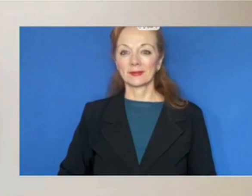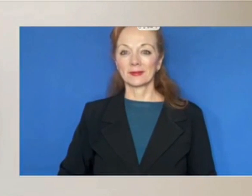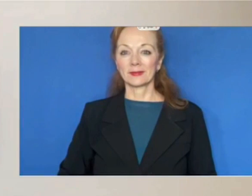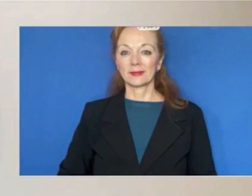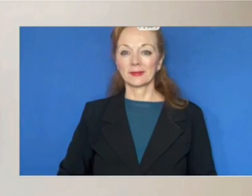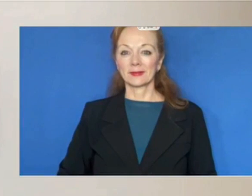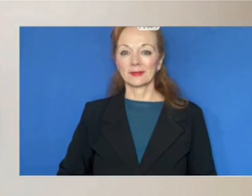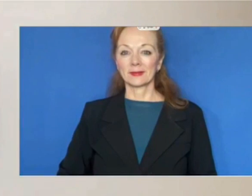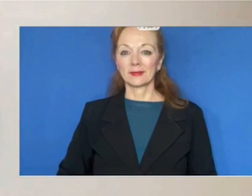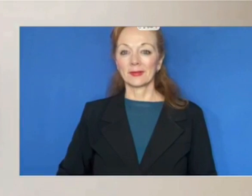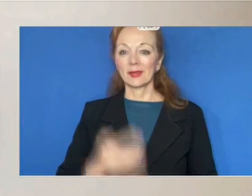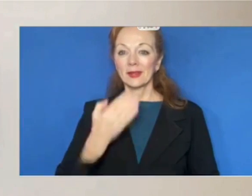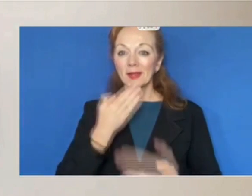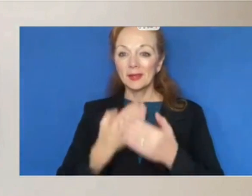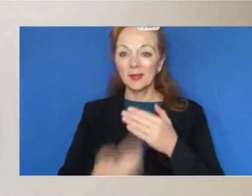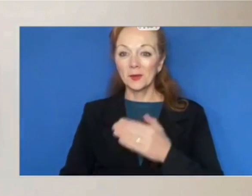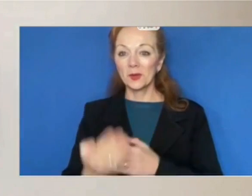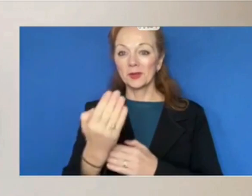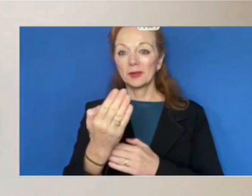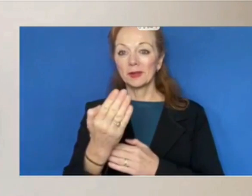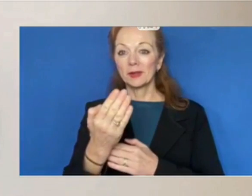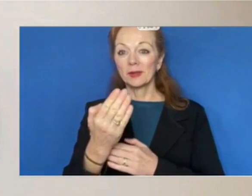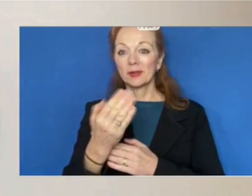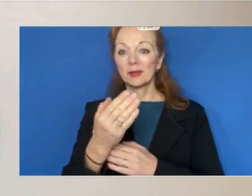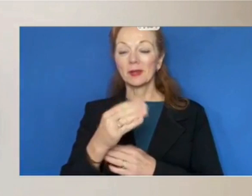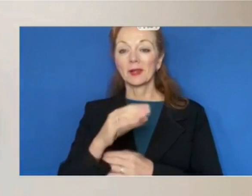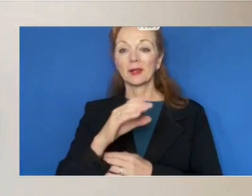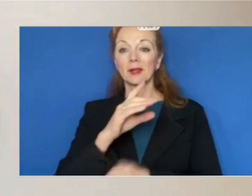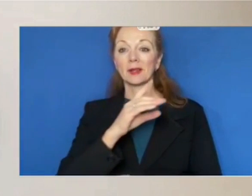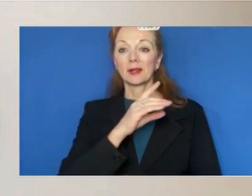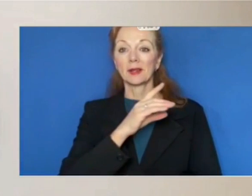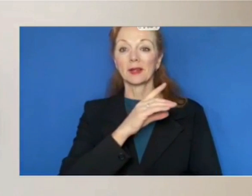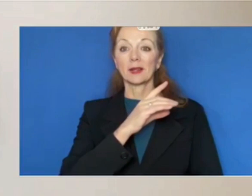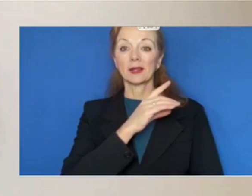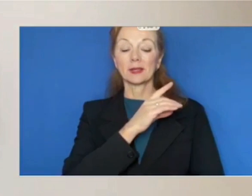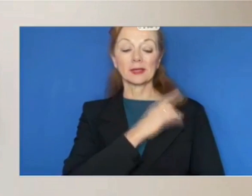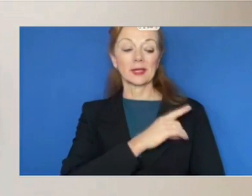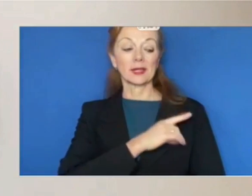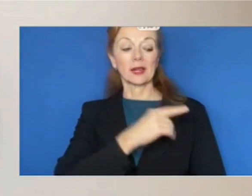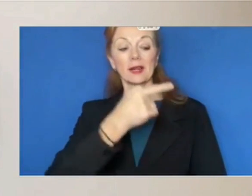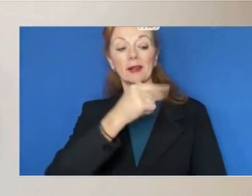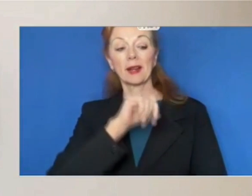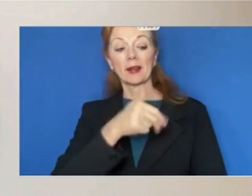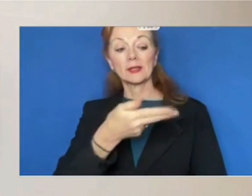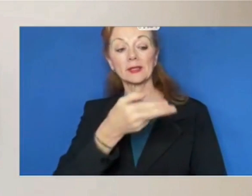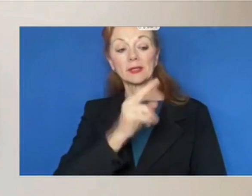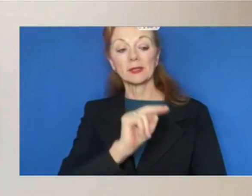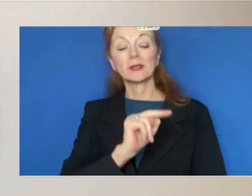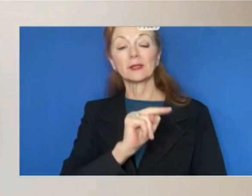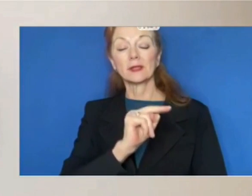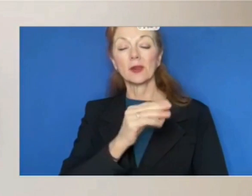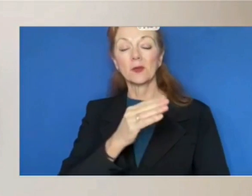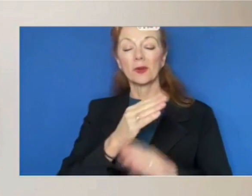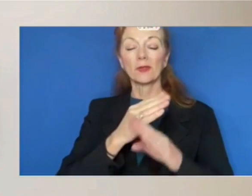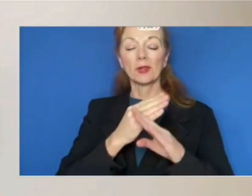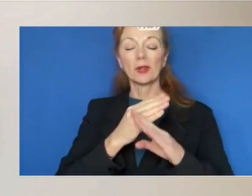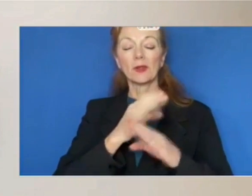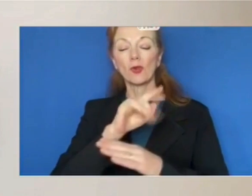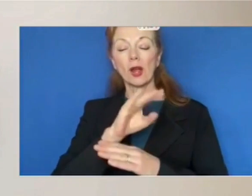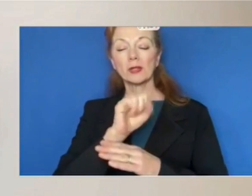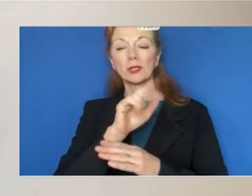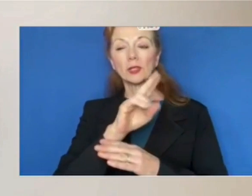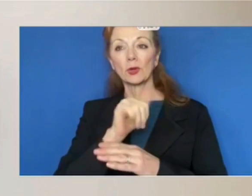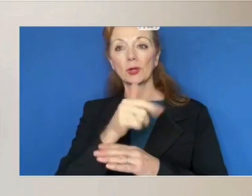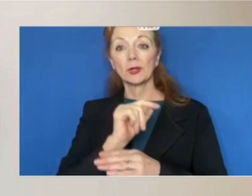Good morning. I'm Detective Garrison. I'm with the Financial Crimes Unit. Before I get into the prevention measures, I just wanted to point